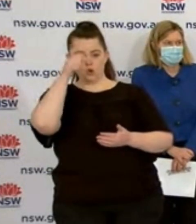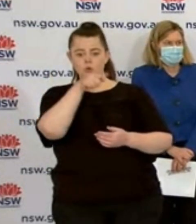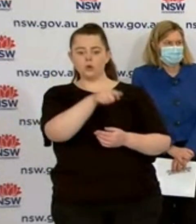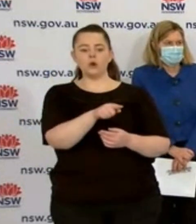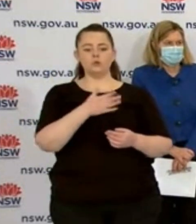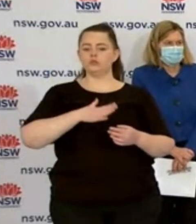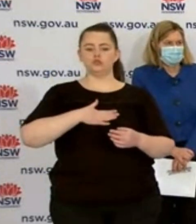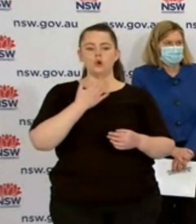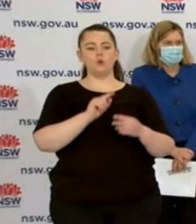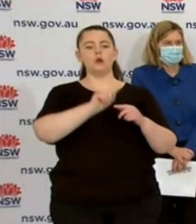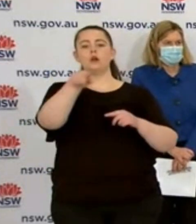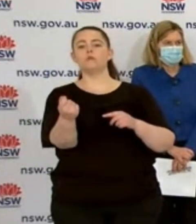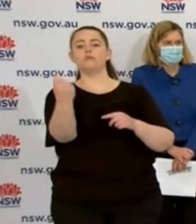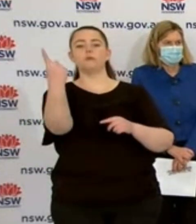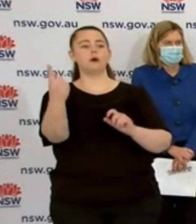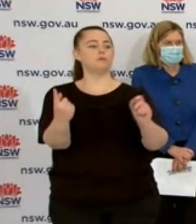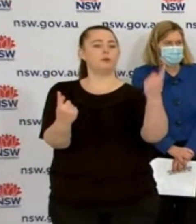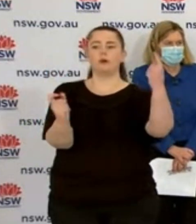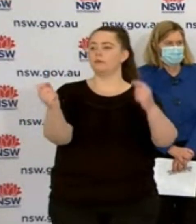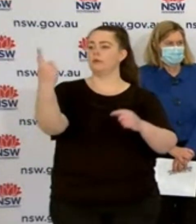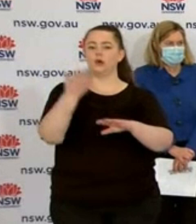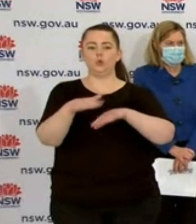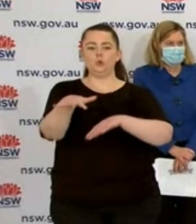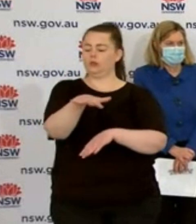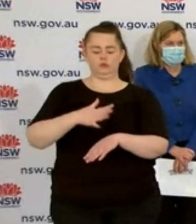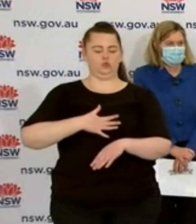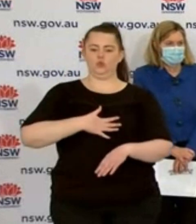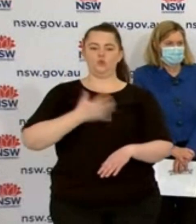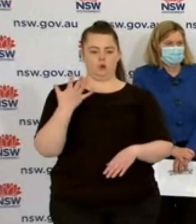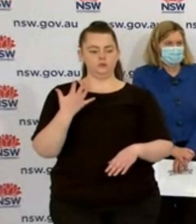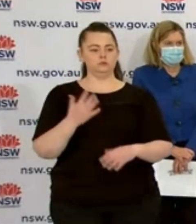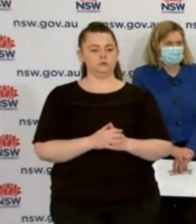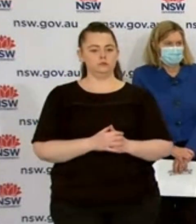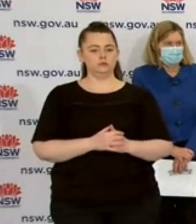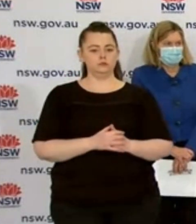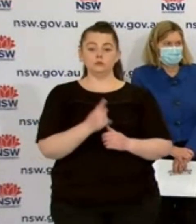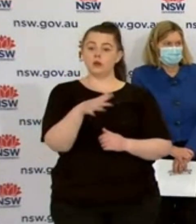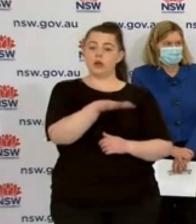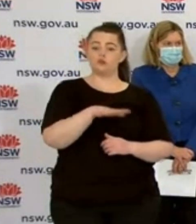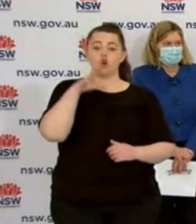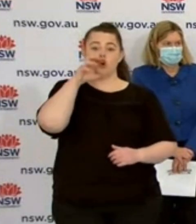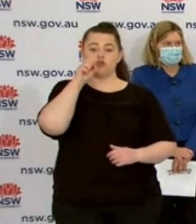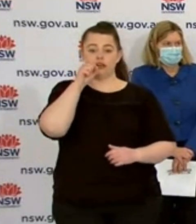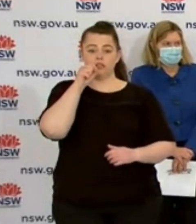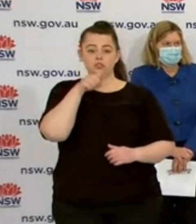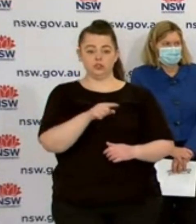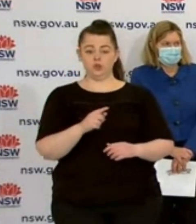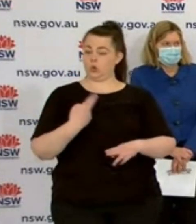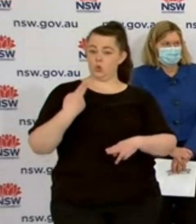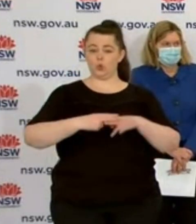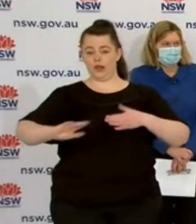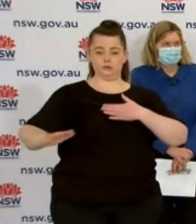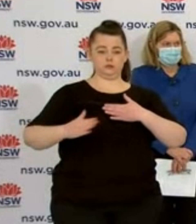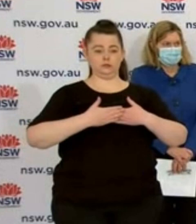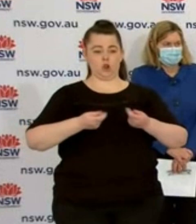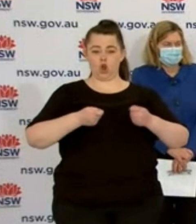known and we've seen already with what we did in Orange, a sharp, hard lockdown early has meant that we've seen freedom come back to regional New South Wales